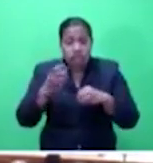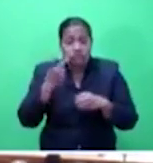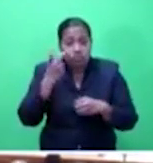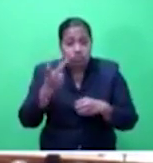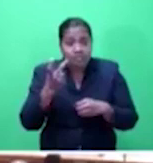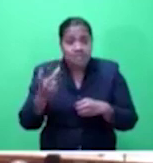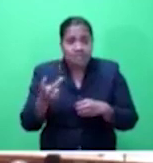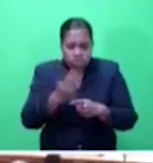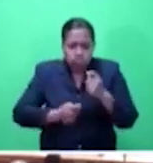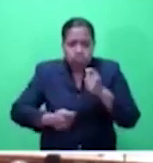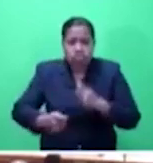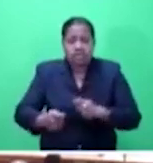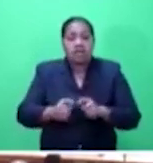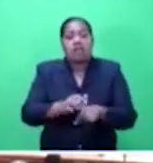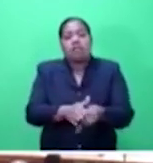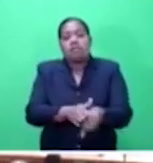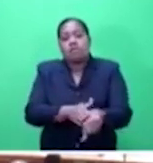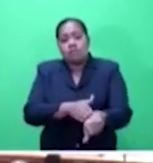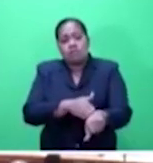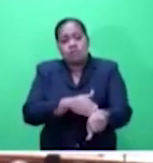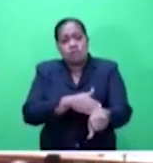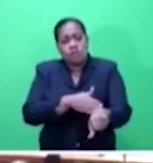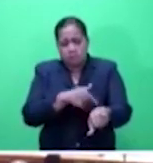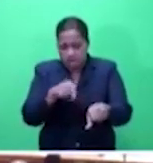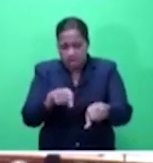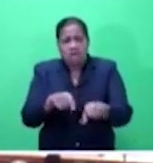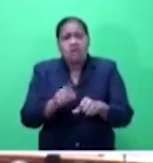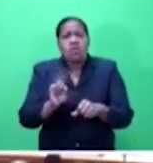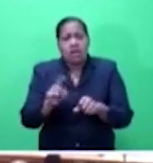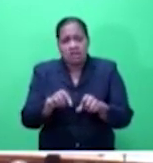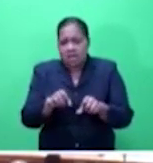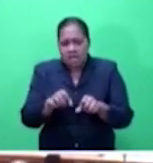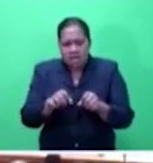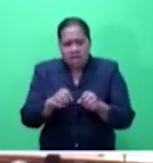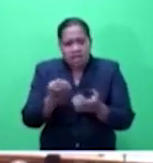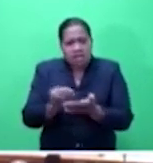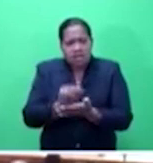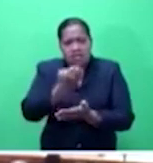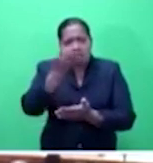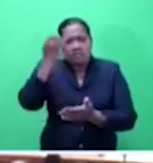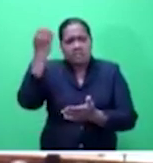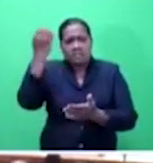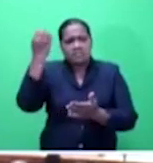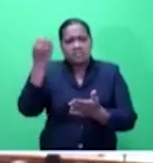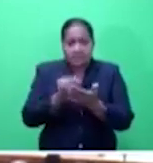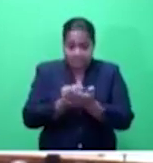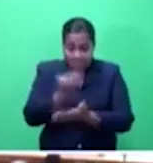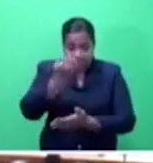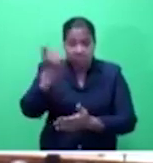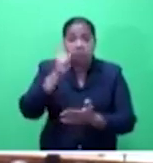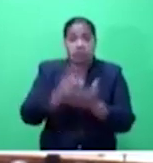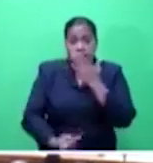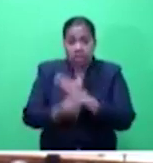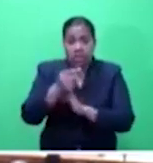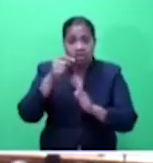the longest recorded streak of unbroken economic expansion among the developed world, a remarkable